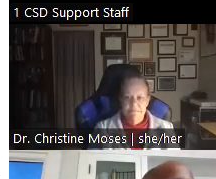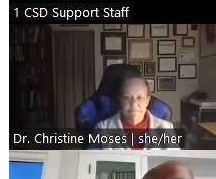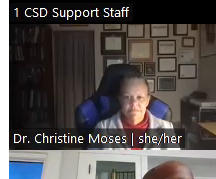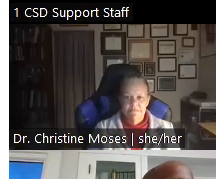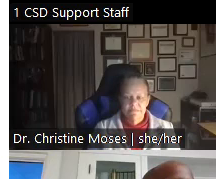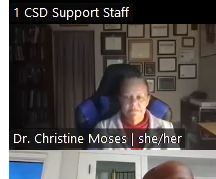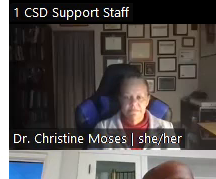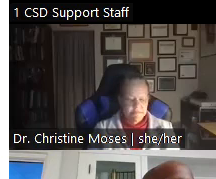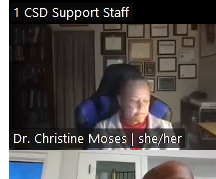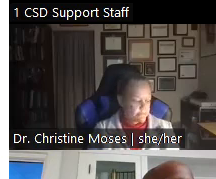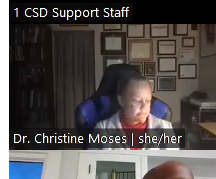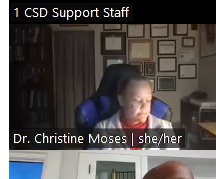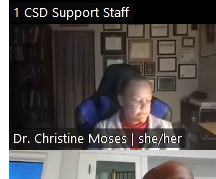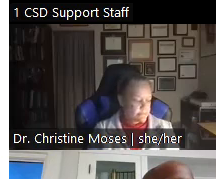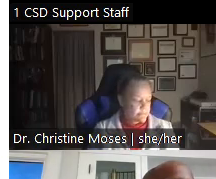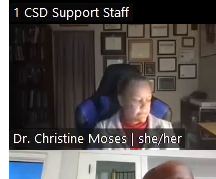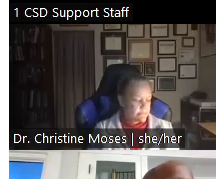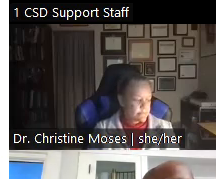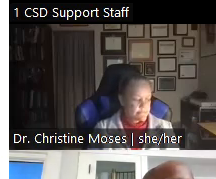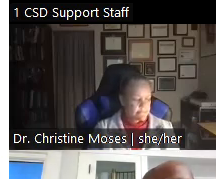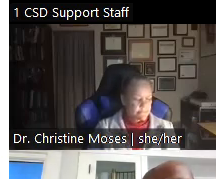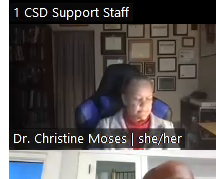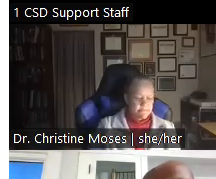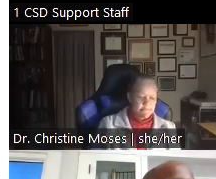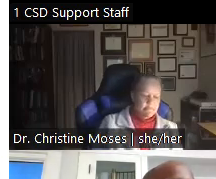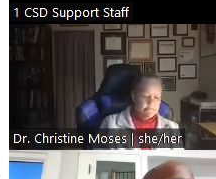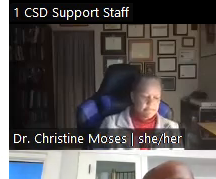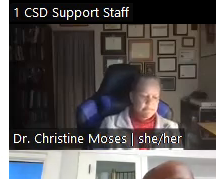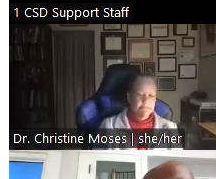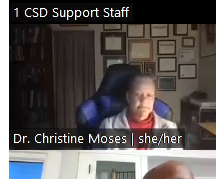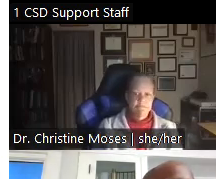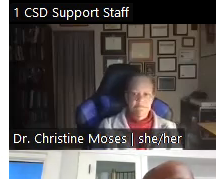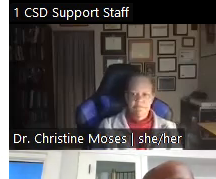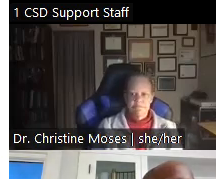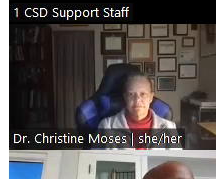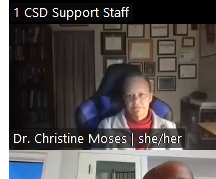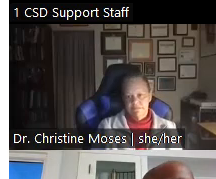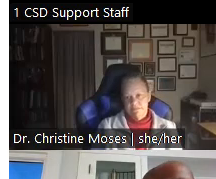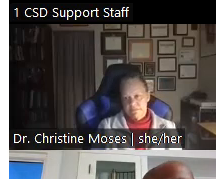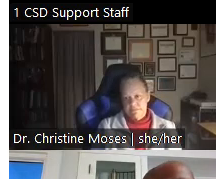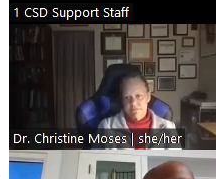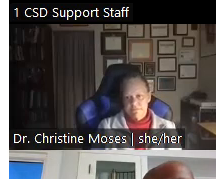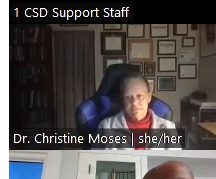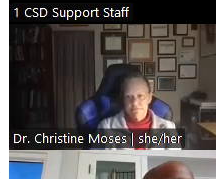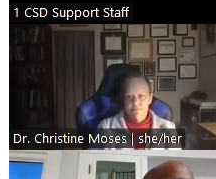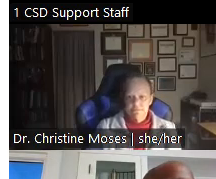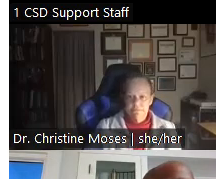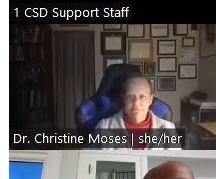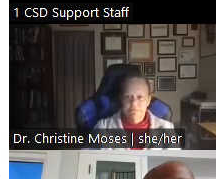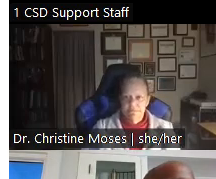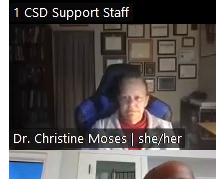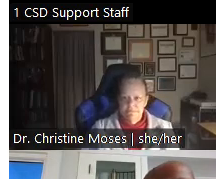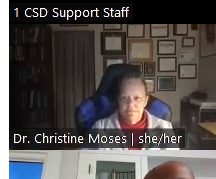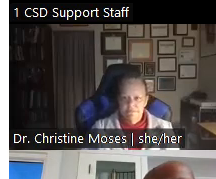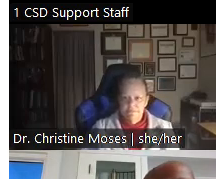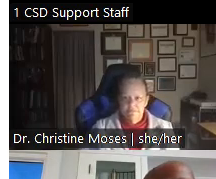Okay, the city supports access to the meeting of the Police Accountability Commission and can provide other language support as well. Please email in